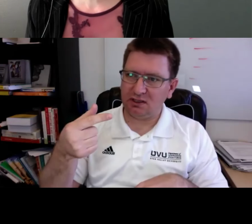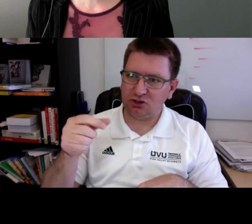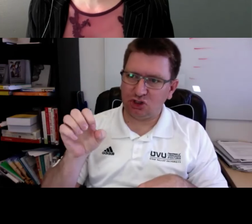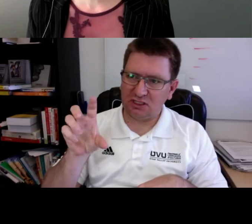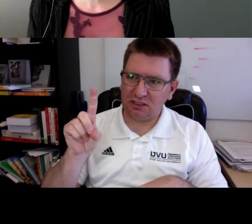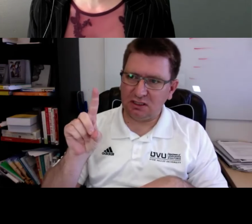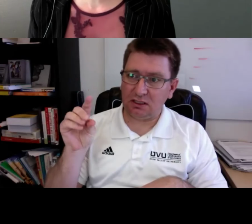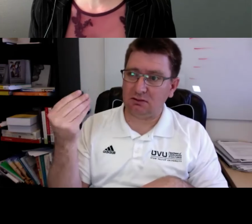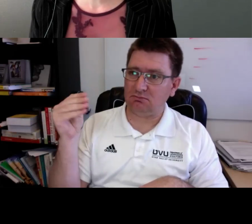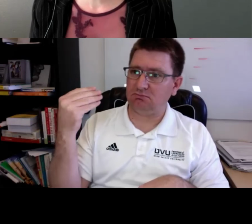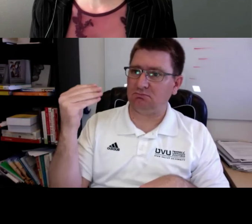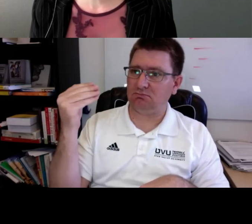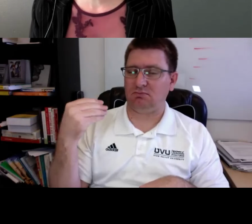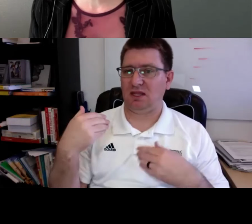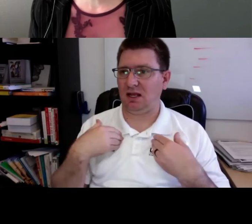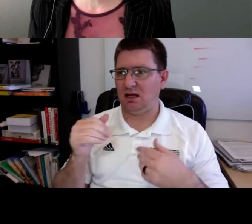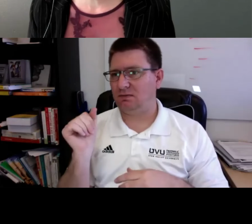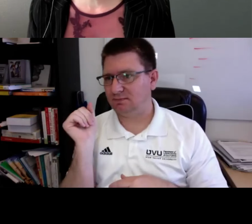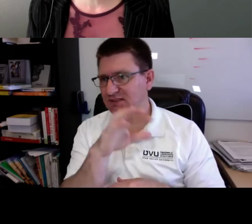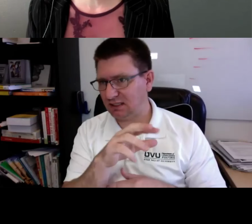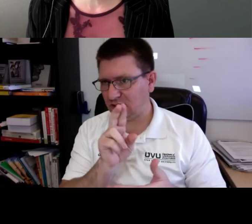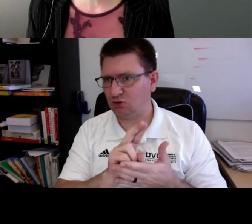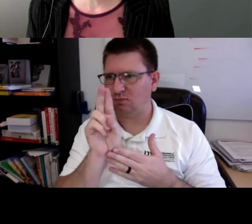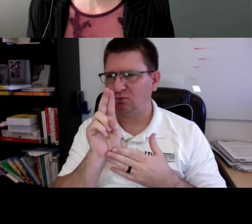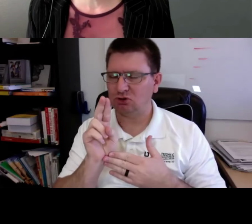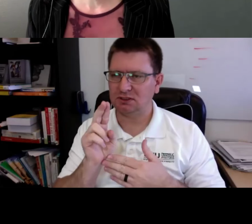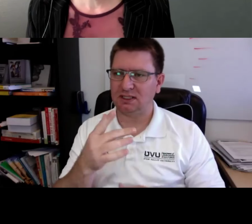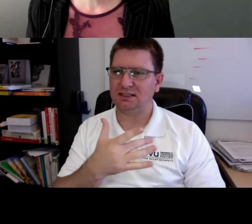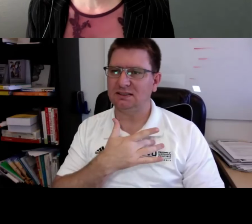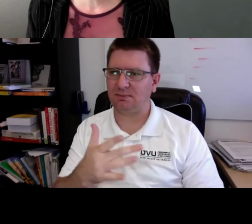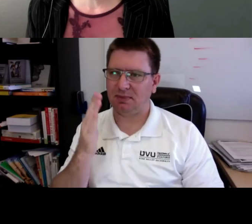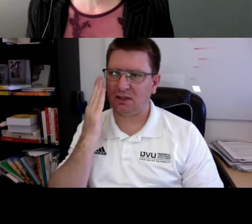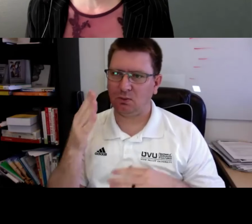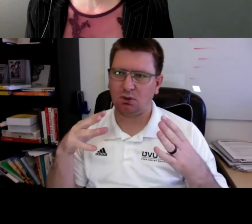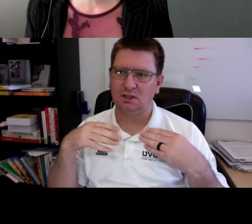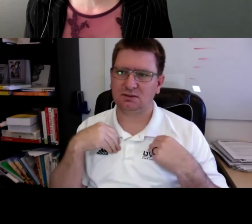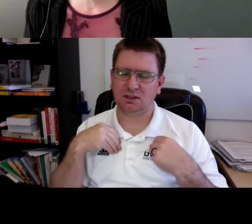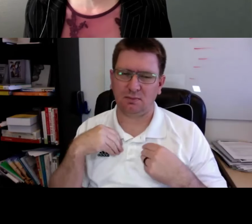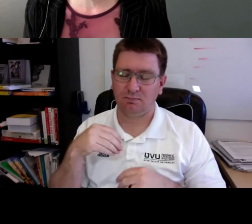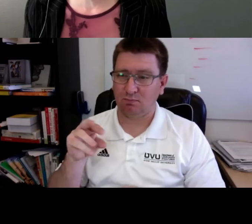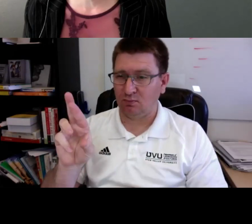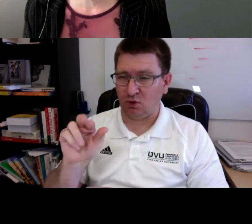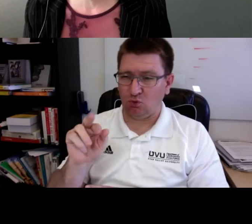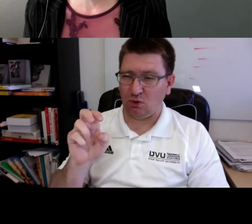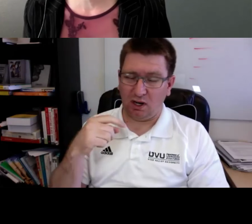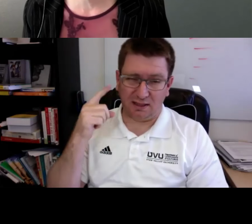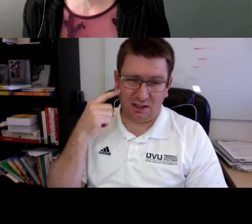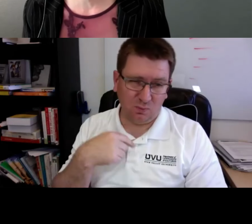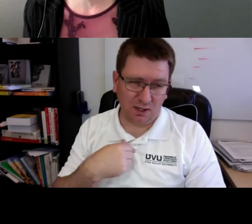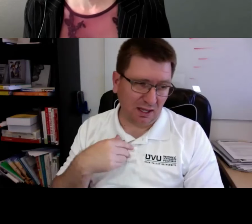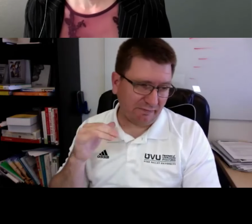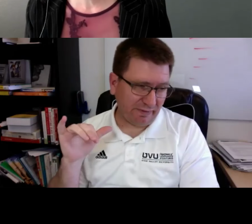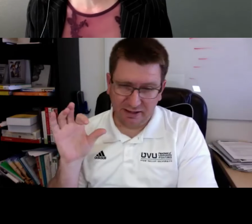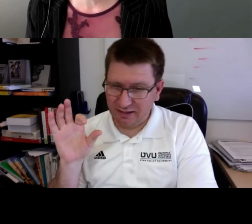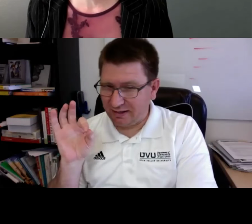means that high school graduate or GED, if you've got that, you would send it into the university, and it tends to be